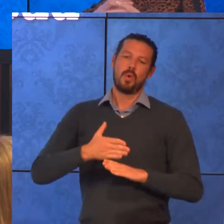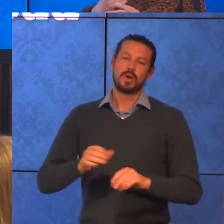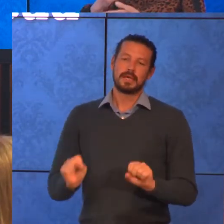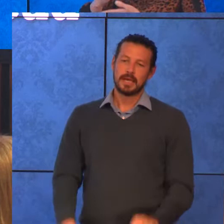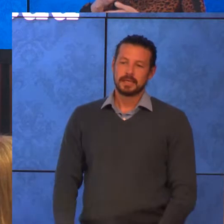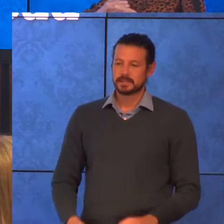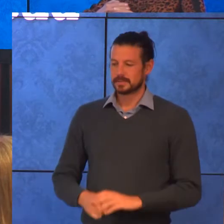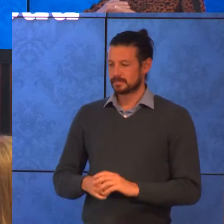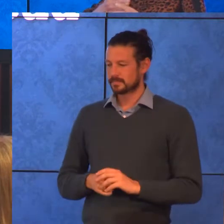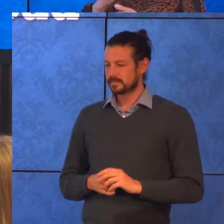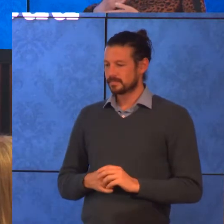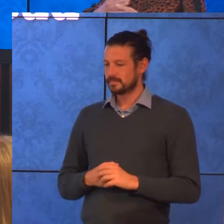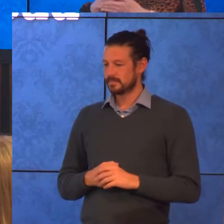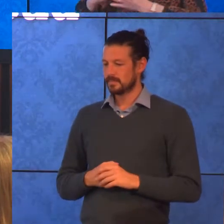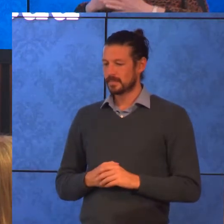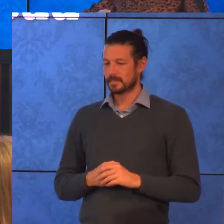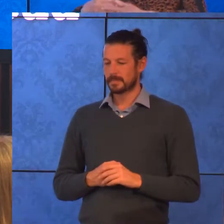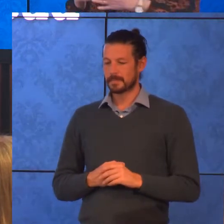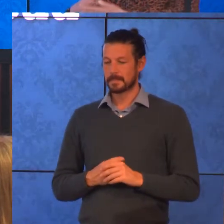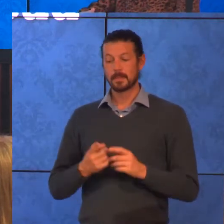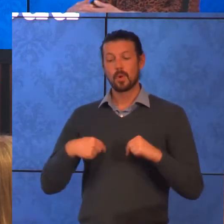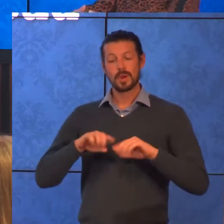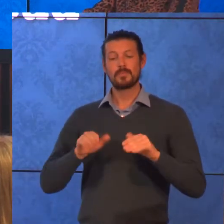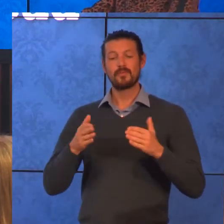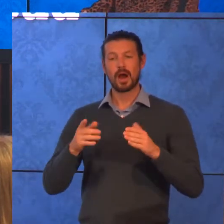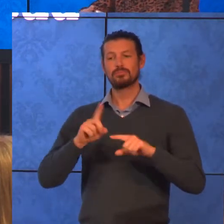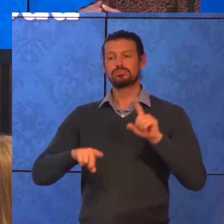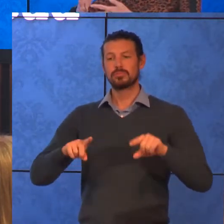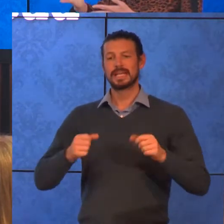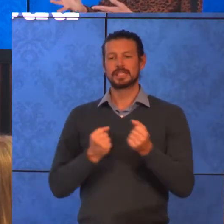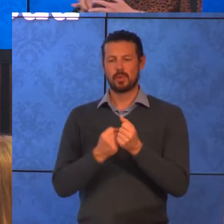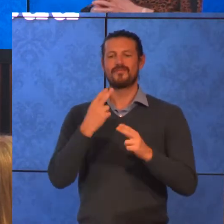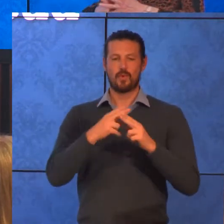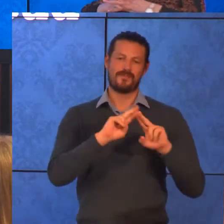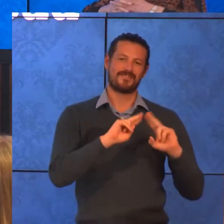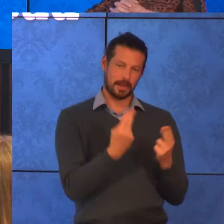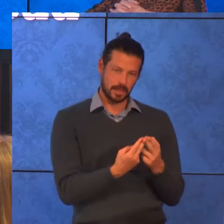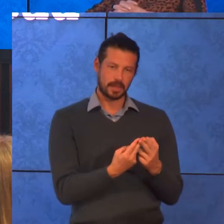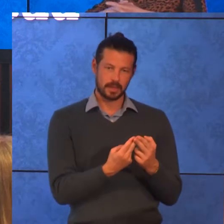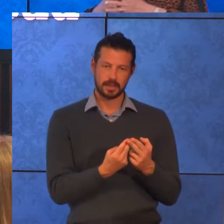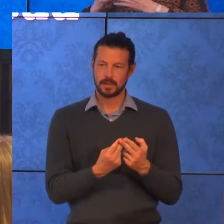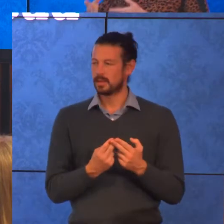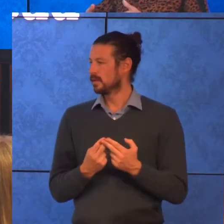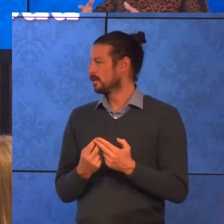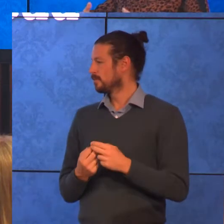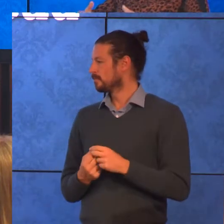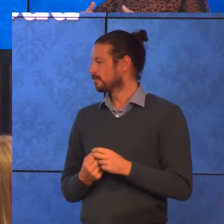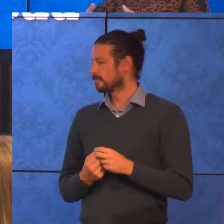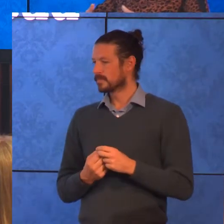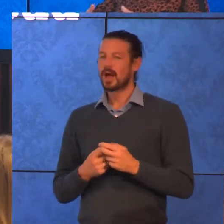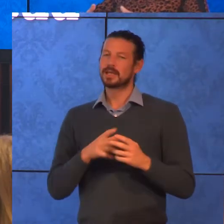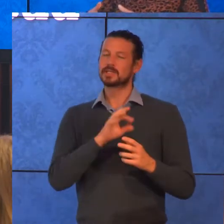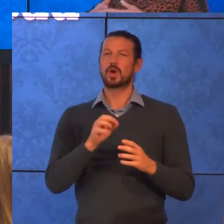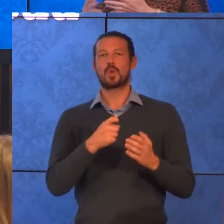provide, we do provide a range of supports for family. I said to you earlier, we haven't been calling it